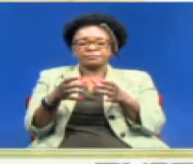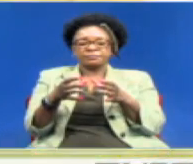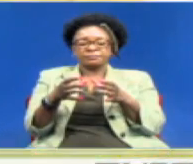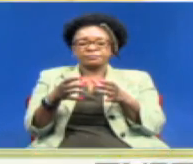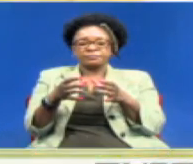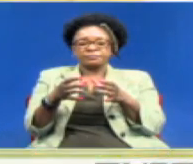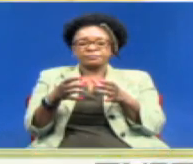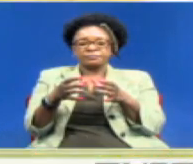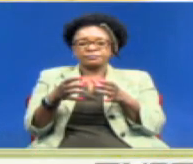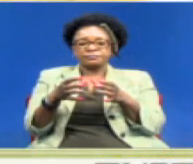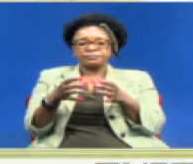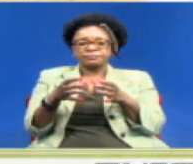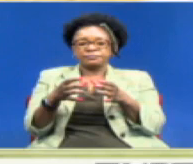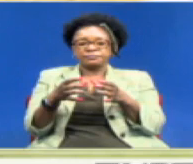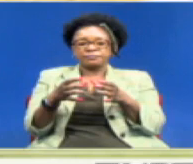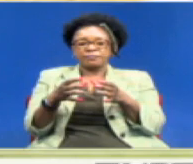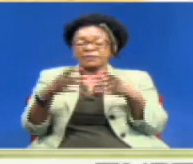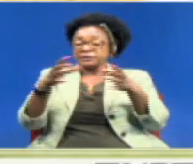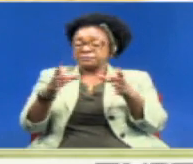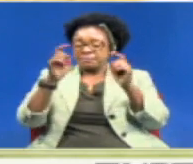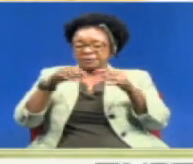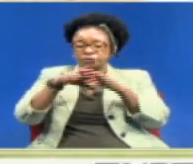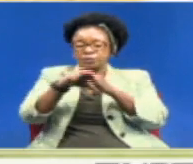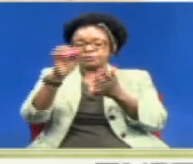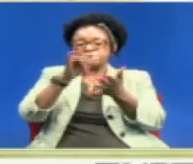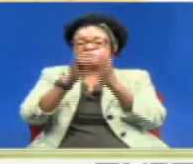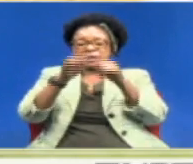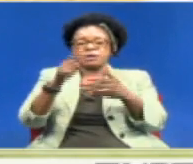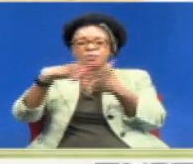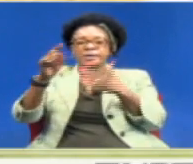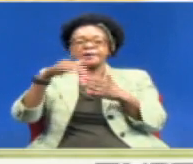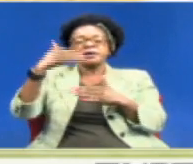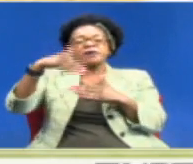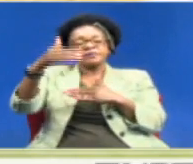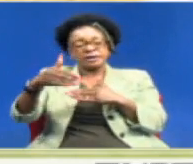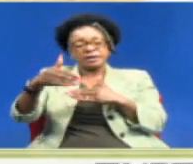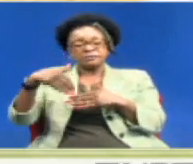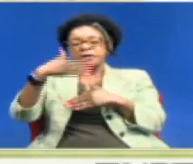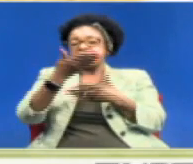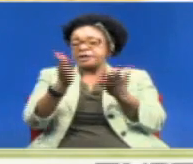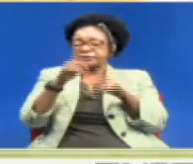Kwa team, lazima pia uskondo, team pia iwin. Unajua every day, every time kwa striker, team do